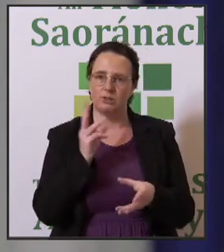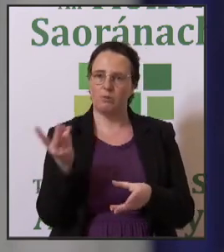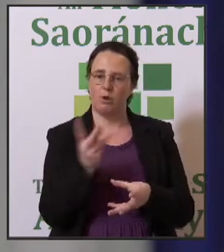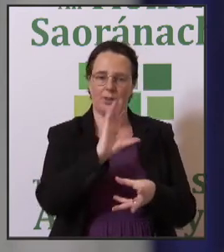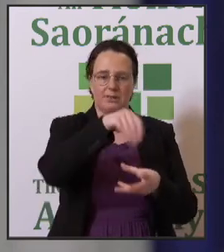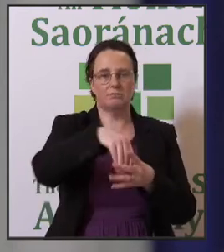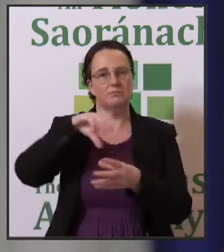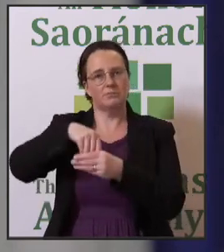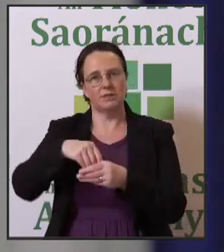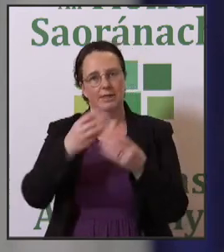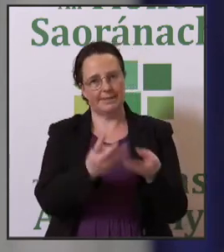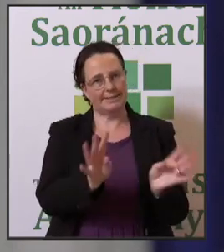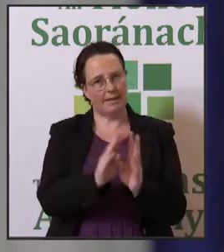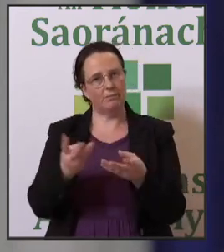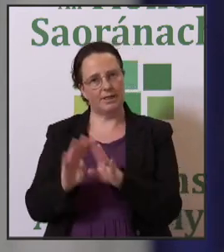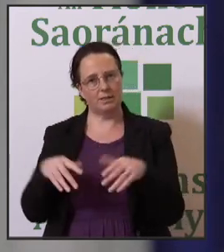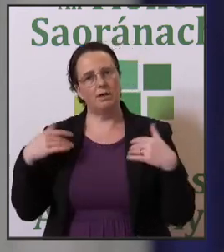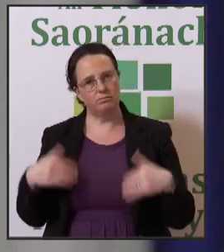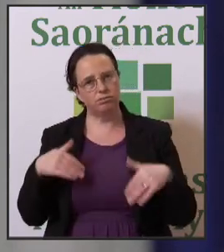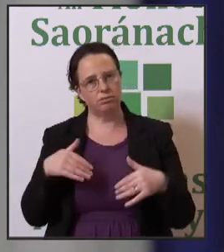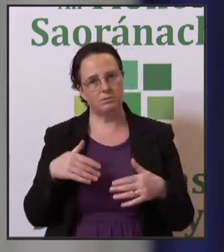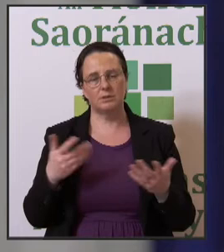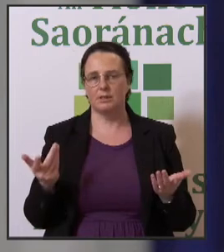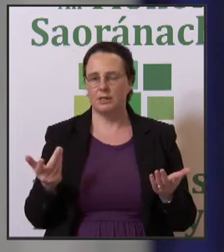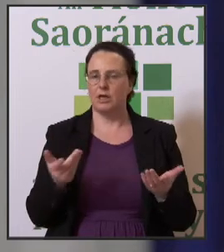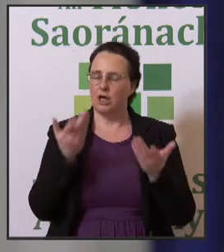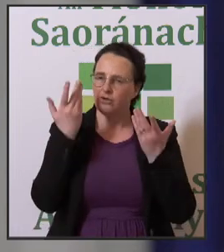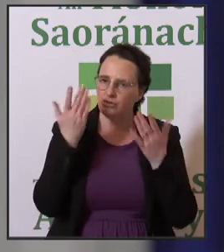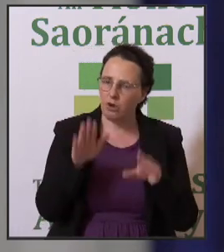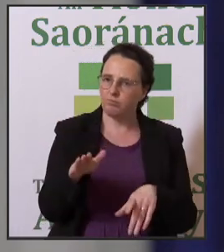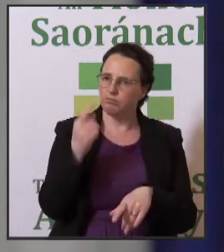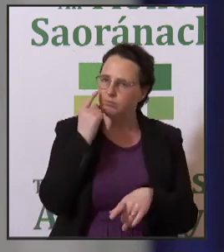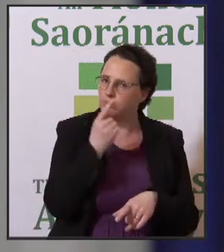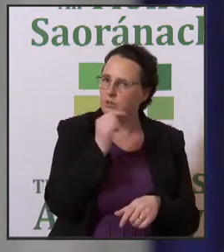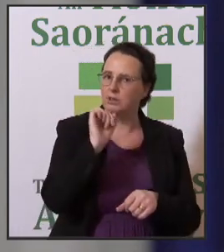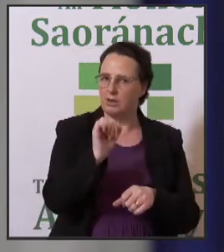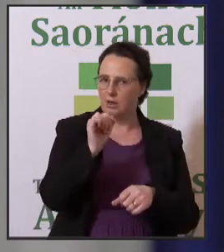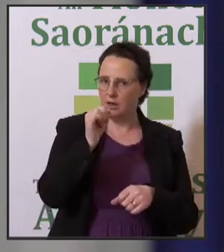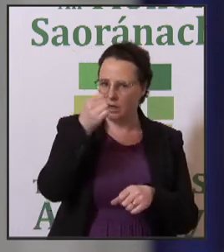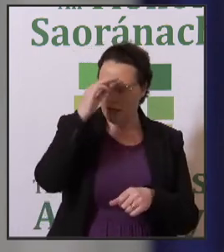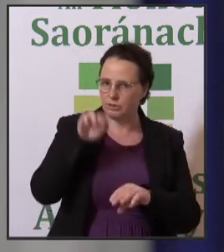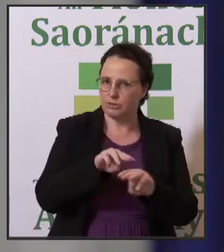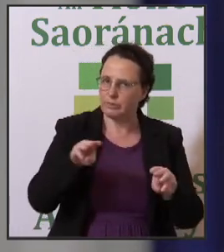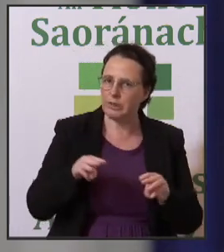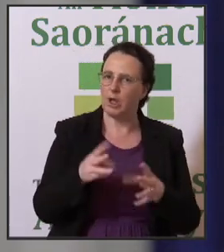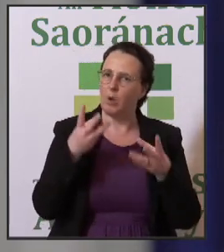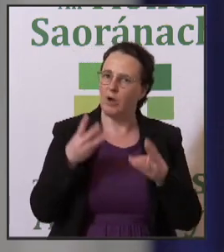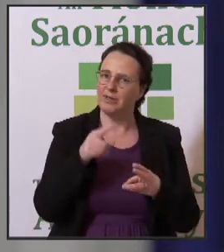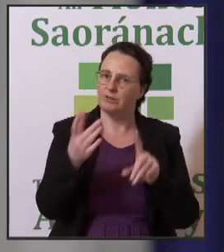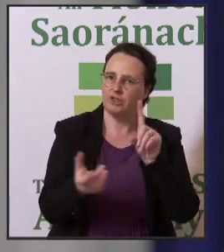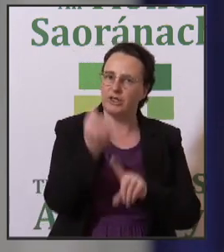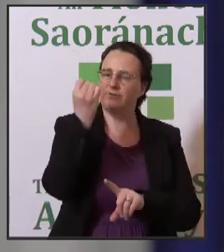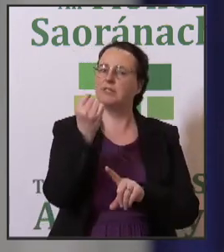citizens' assemblies, thus underlining the commitment of the Irish people to this model of deliberative democracy and